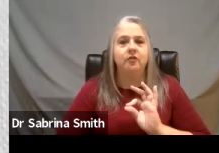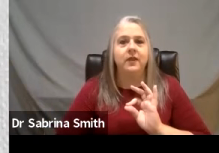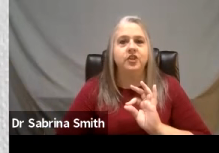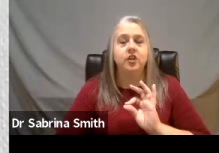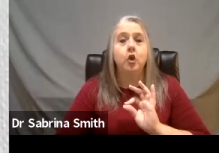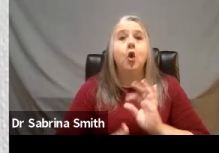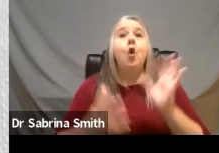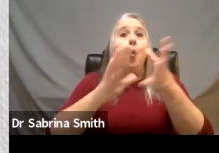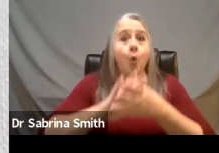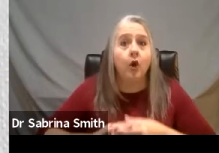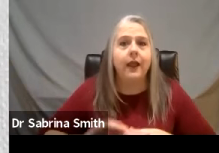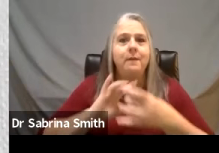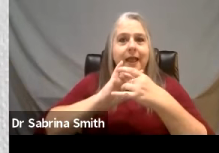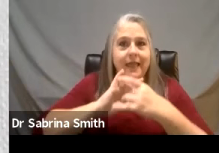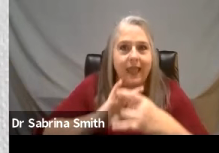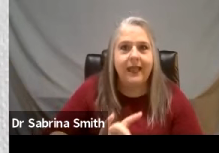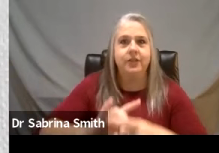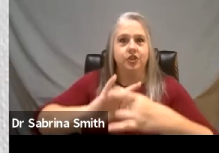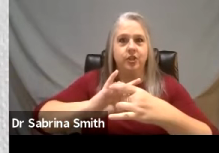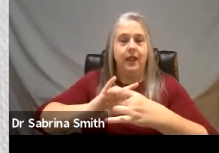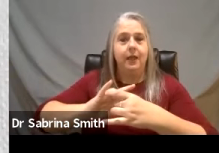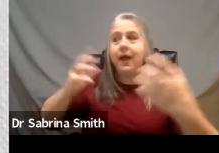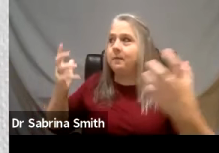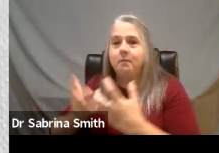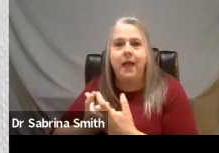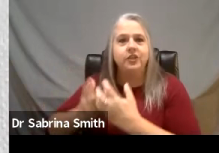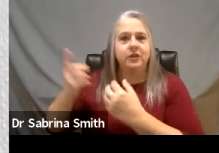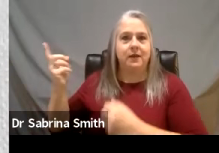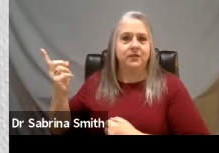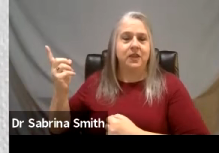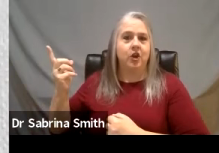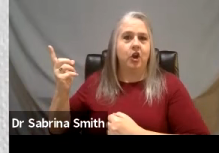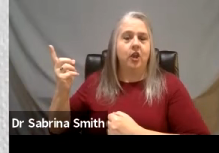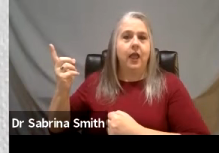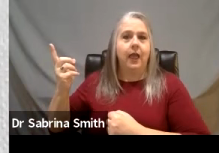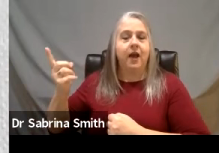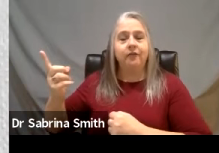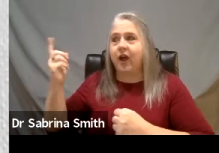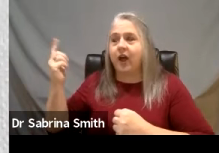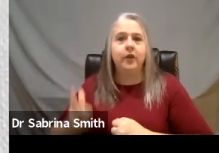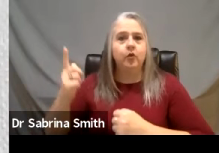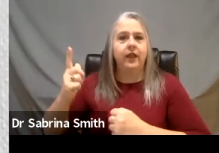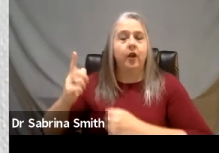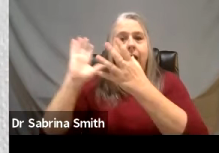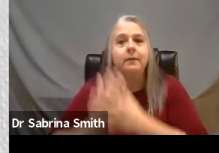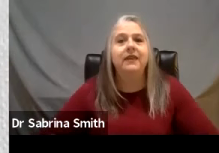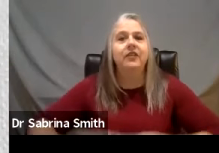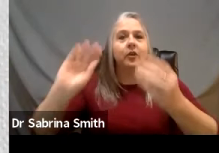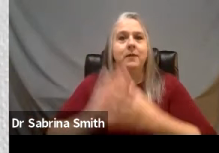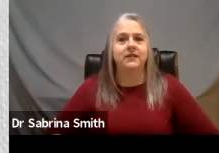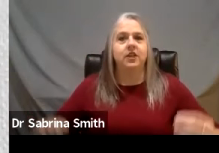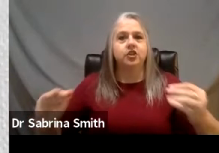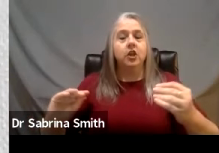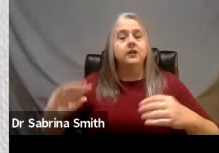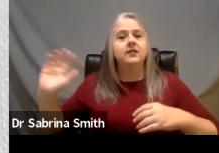feeding you information? Or am I engaged? Am I matching my speaker? Am I following who they are? And I'm giving